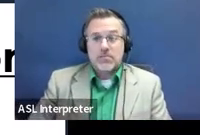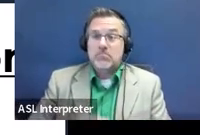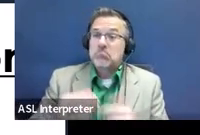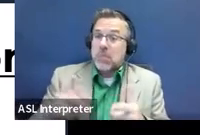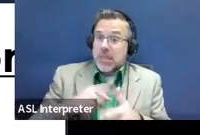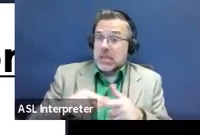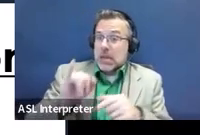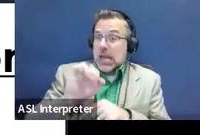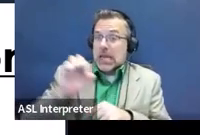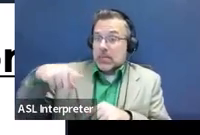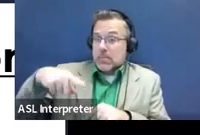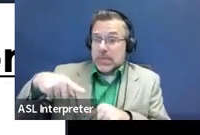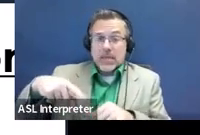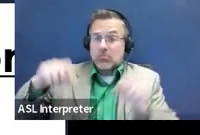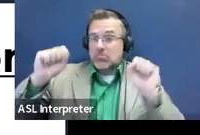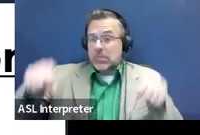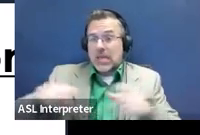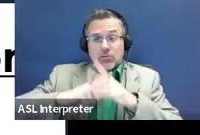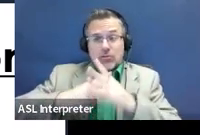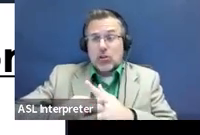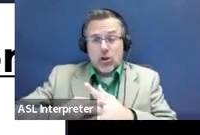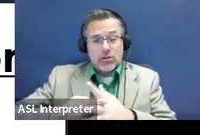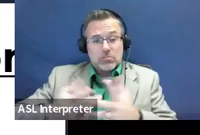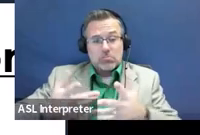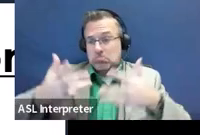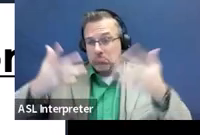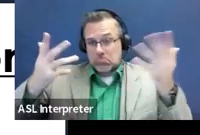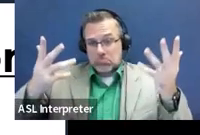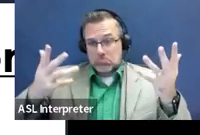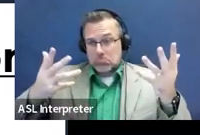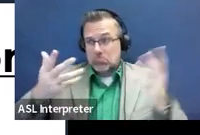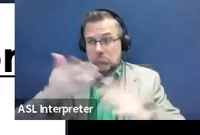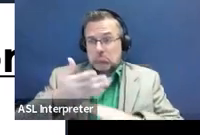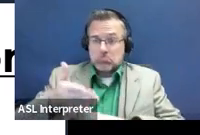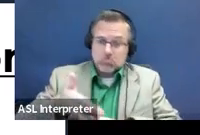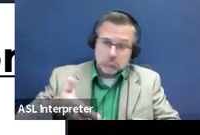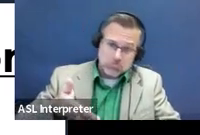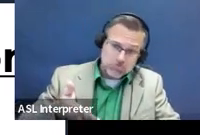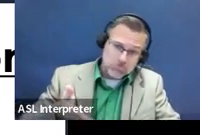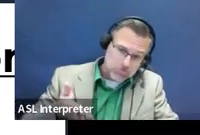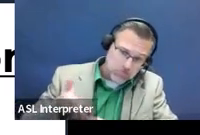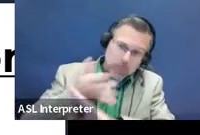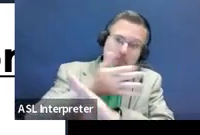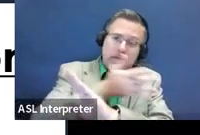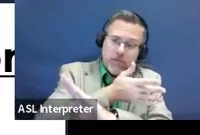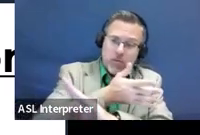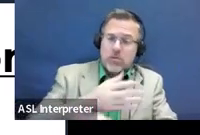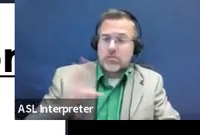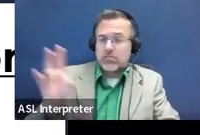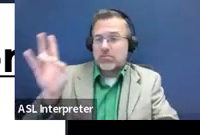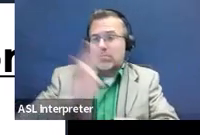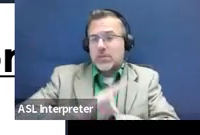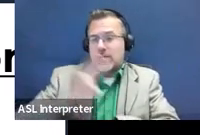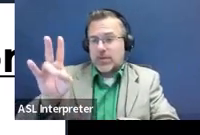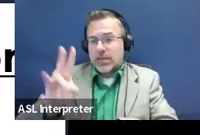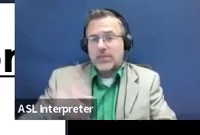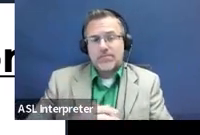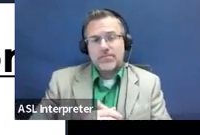can be implemented whenever you choose, or before the 7 days. Okay. But it